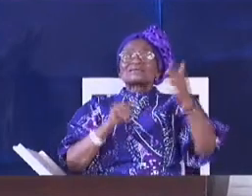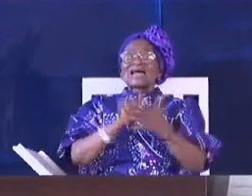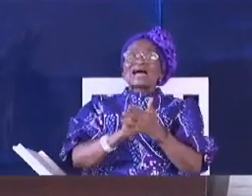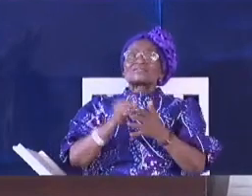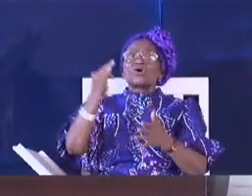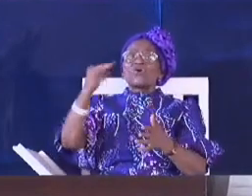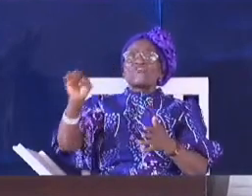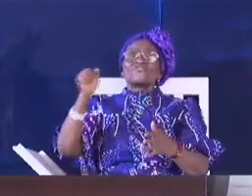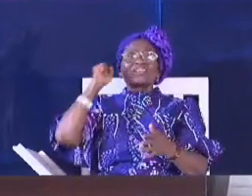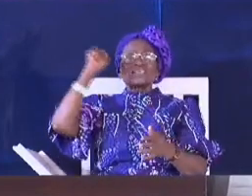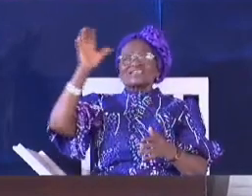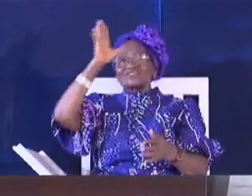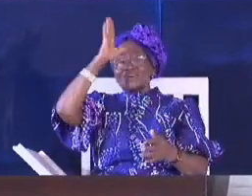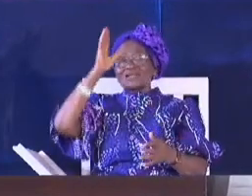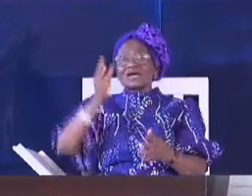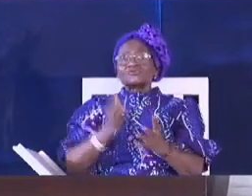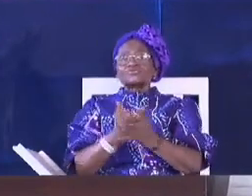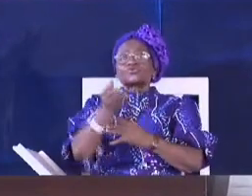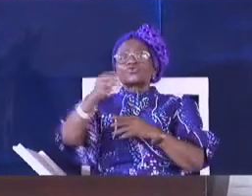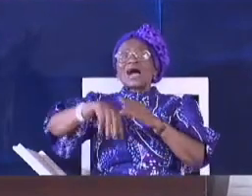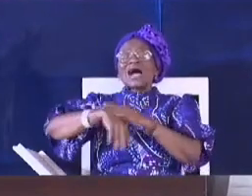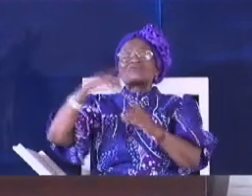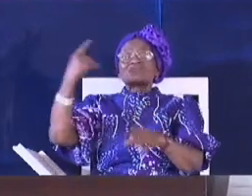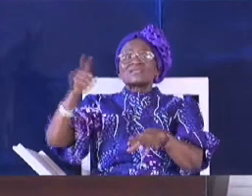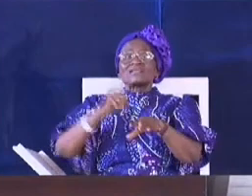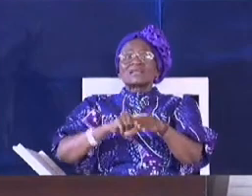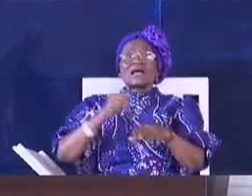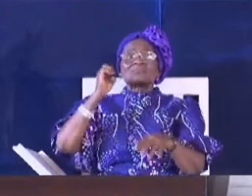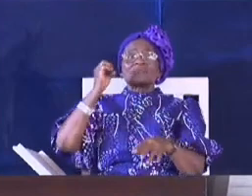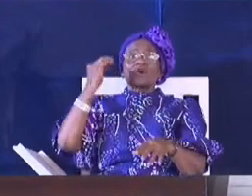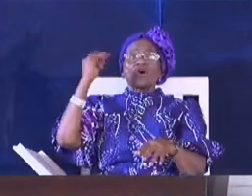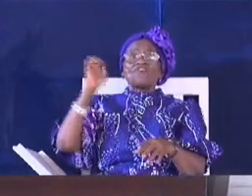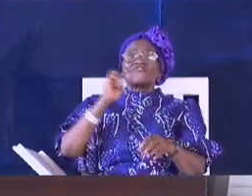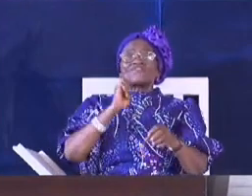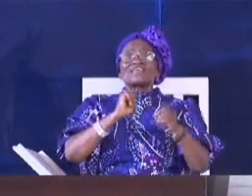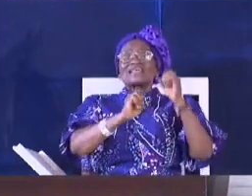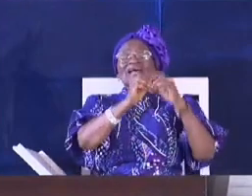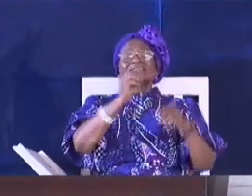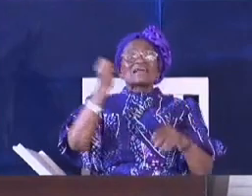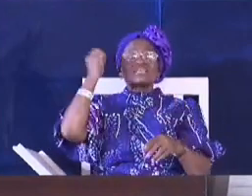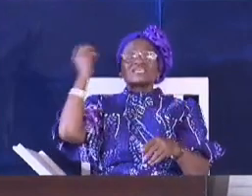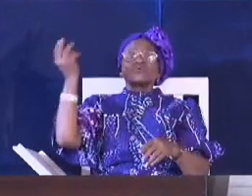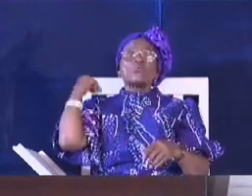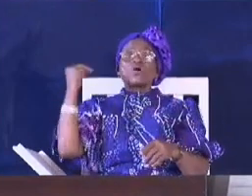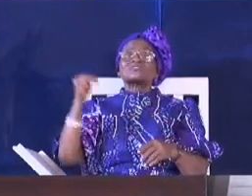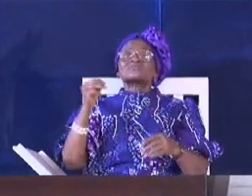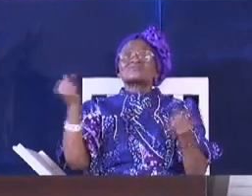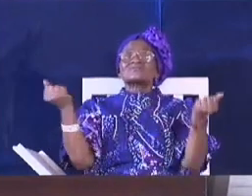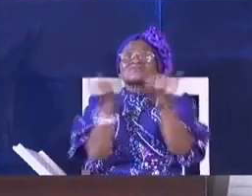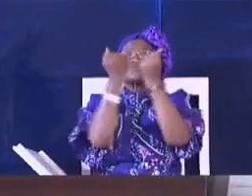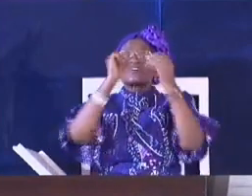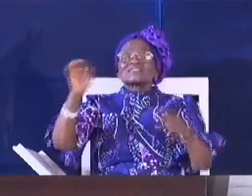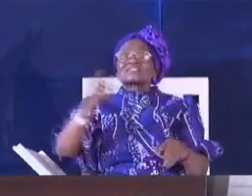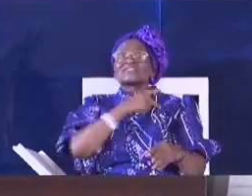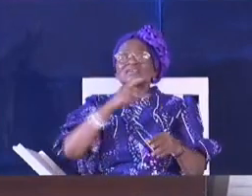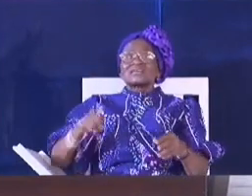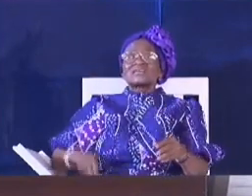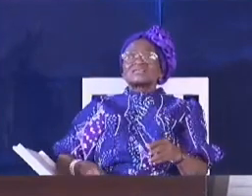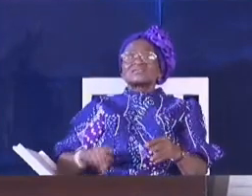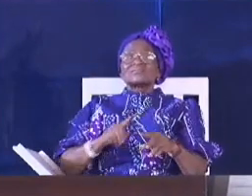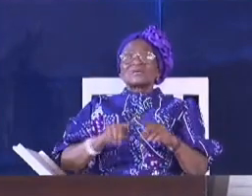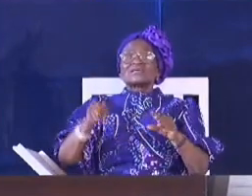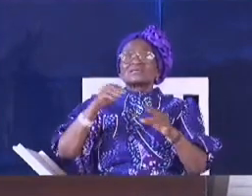Throughout the time of Elijah, he was fighting kings. But in the time of